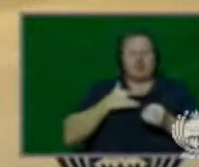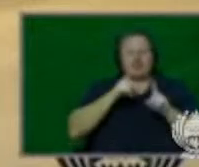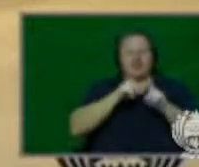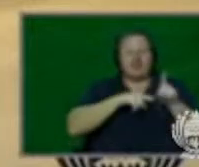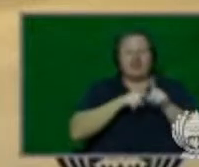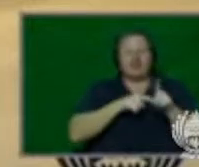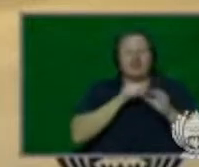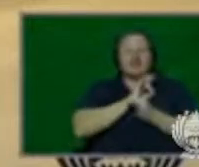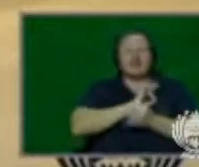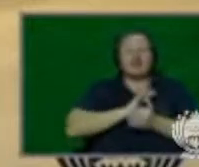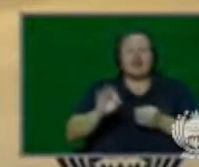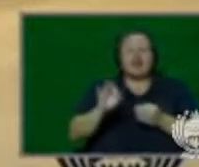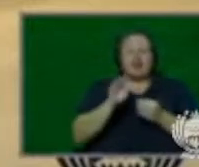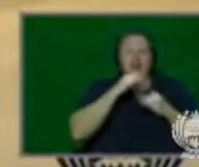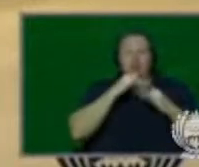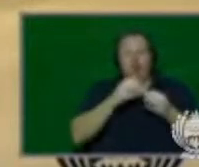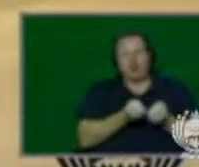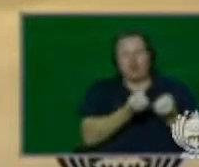clean water to citizens.